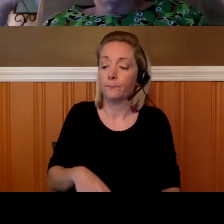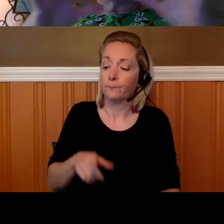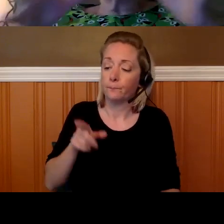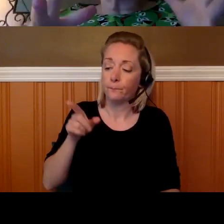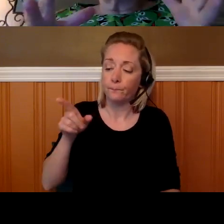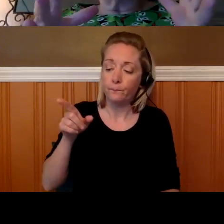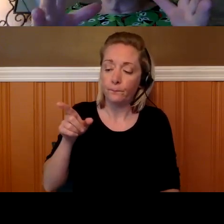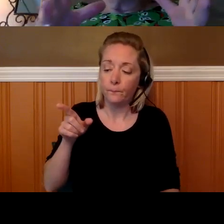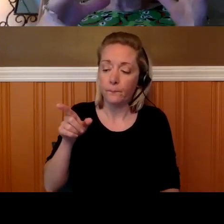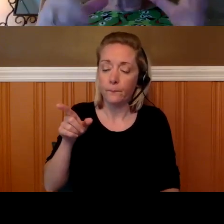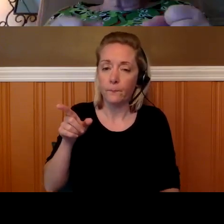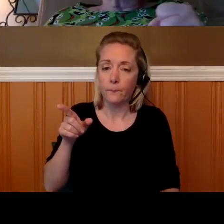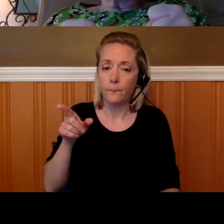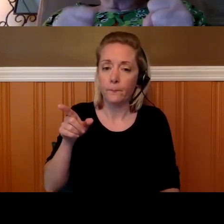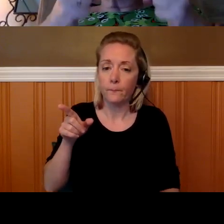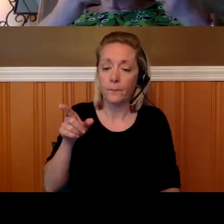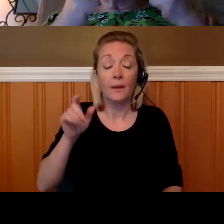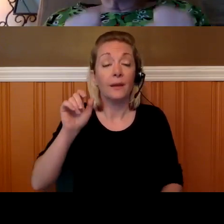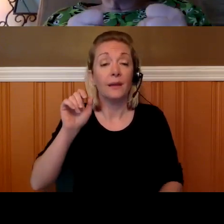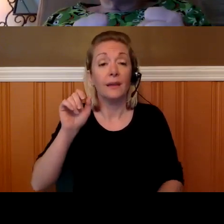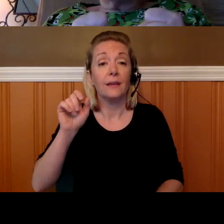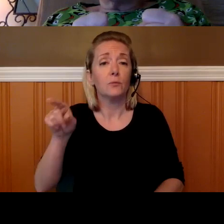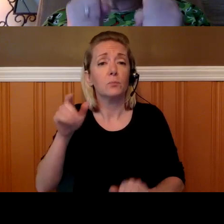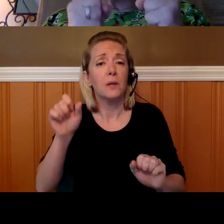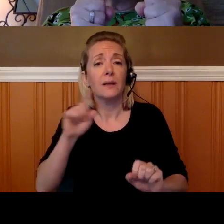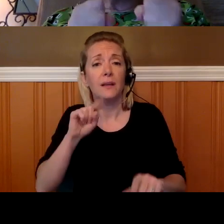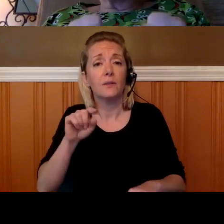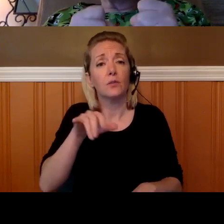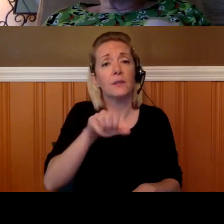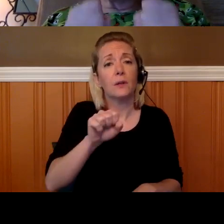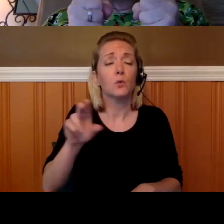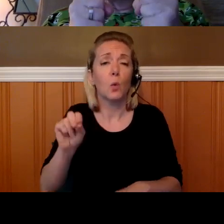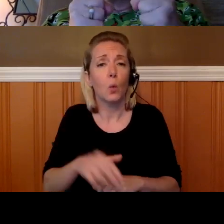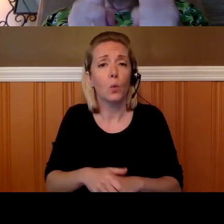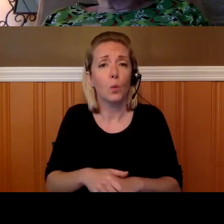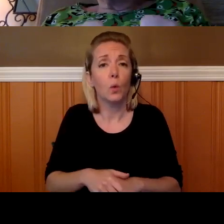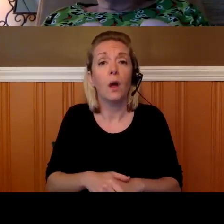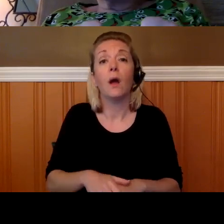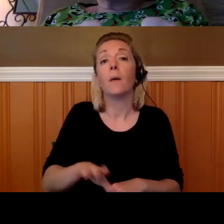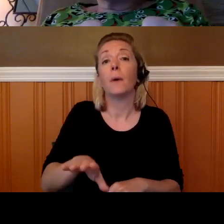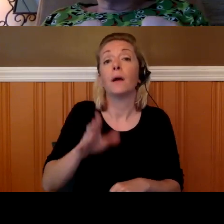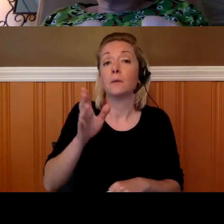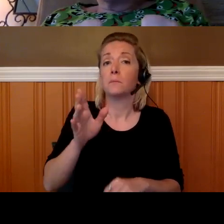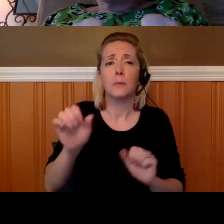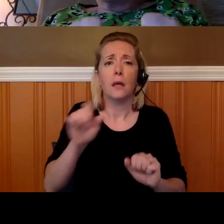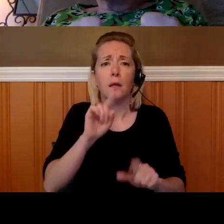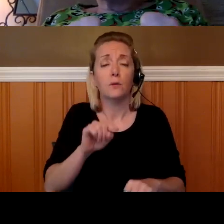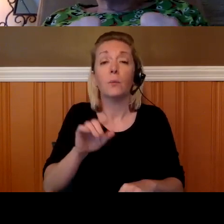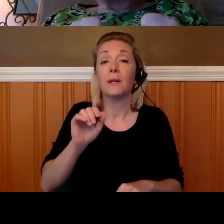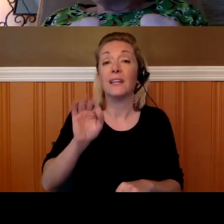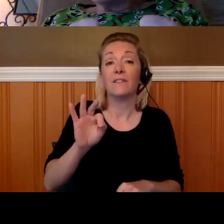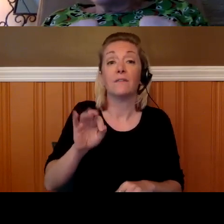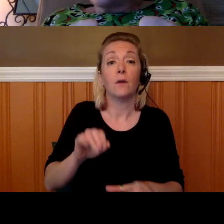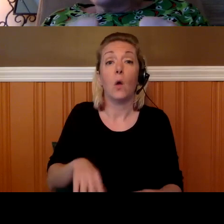But if I hold up Elmo and say, is this Cookie Monster? That's a harder question to